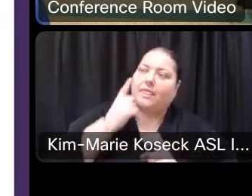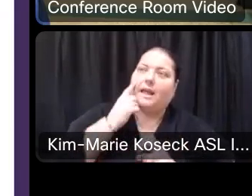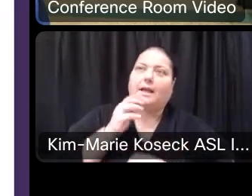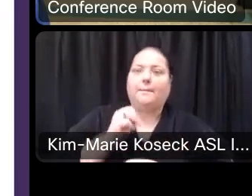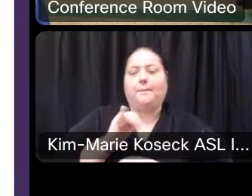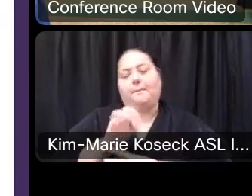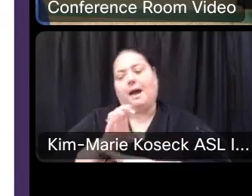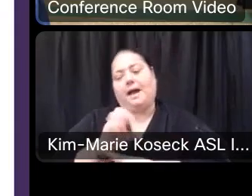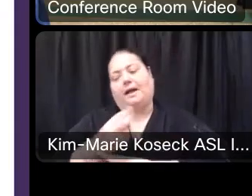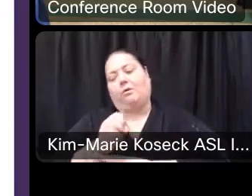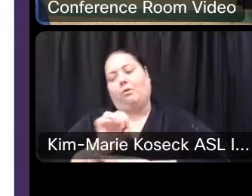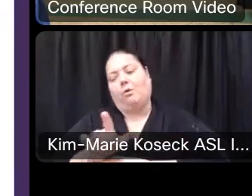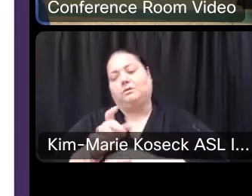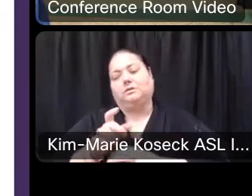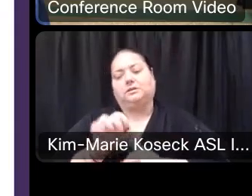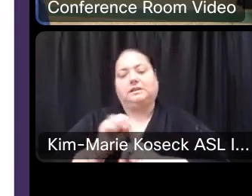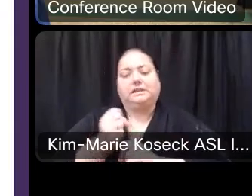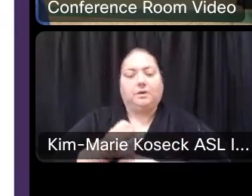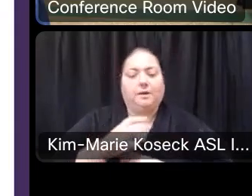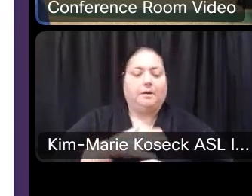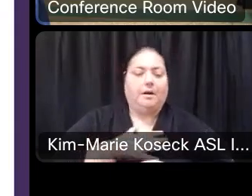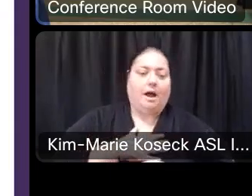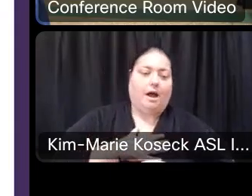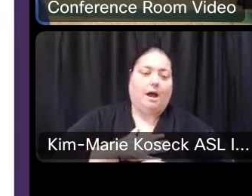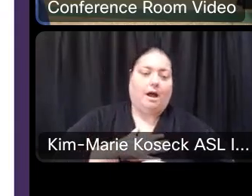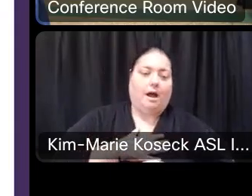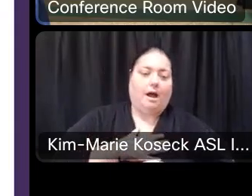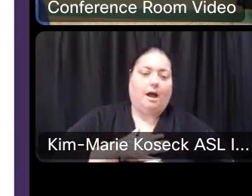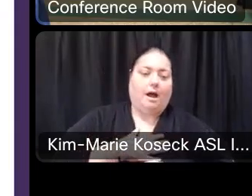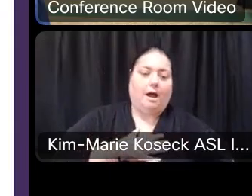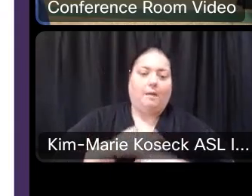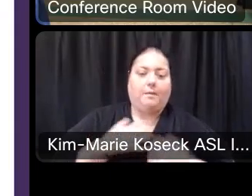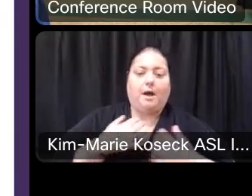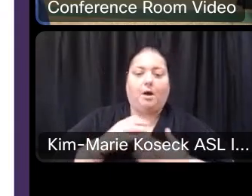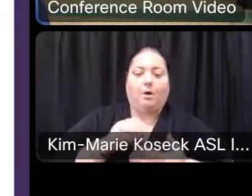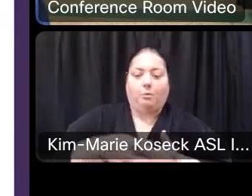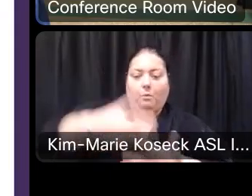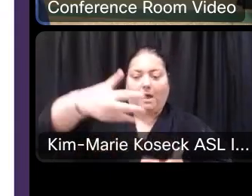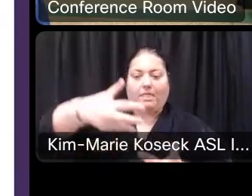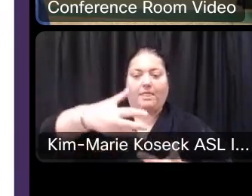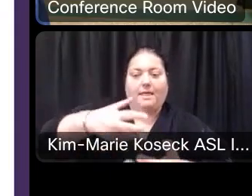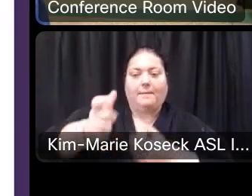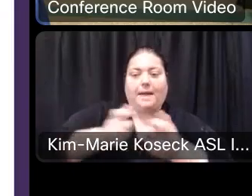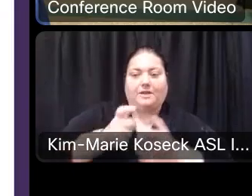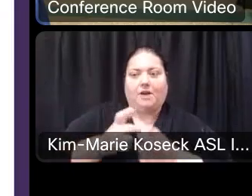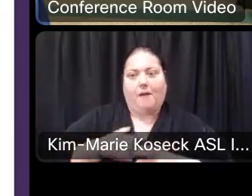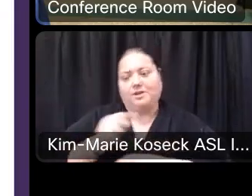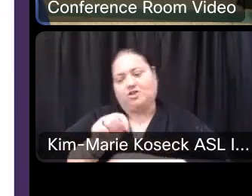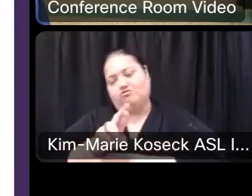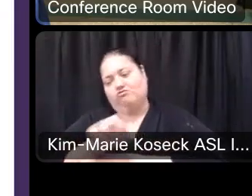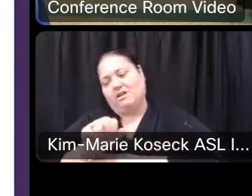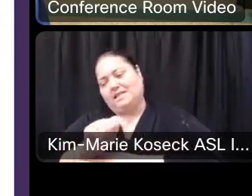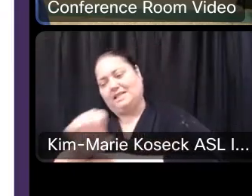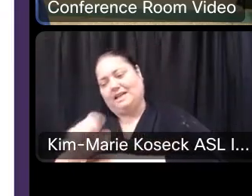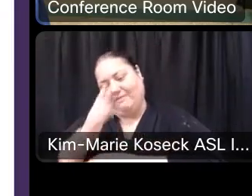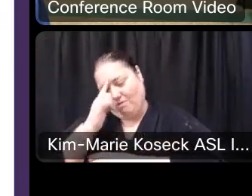and I have others. My other business. I'm a wealth manager, and I'm trustee over a number of families that there is